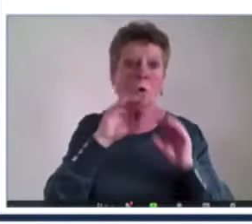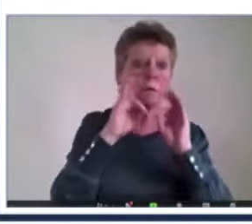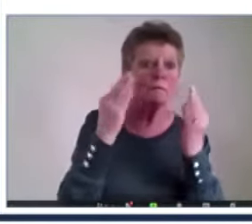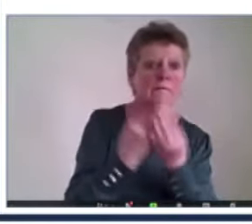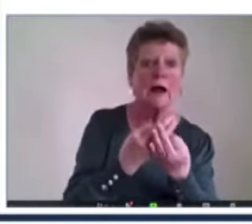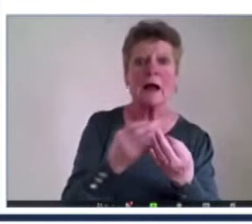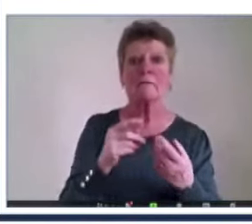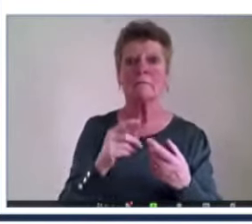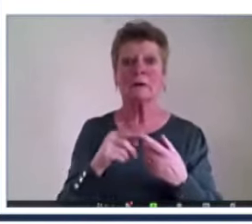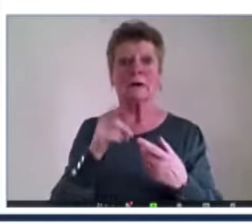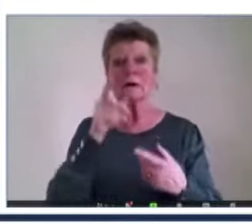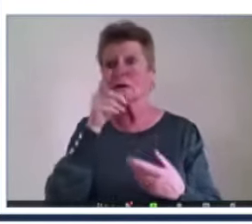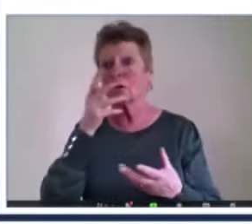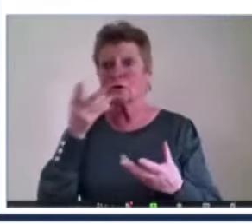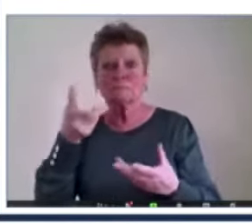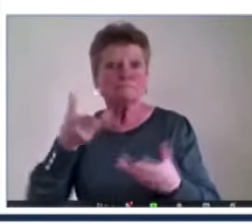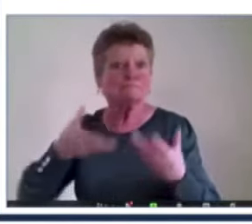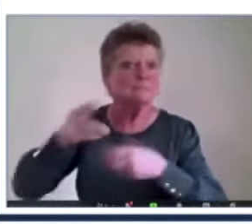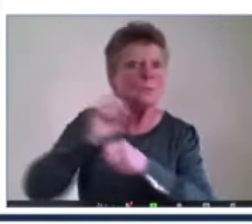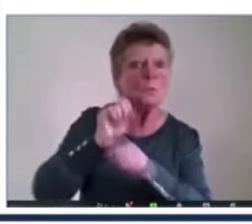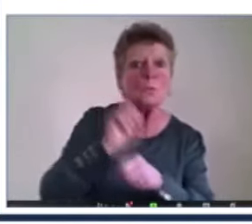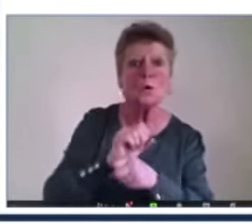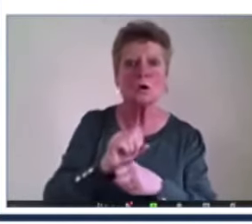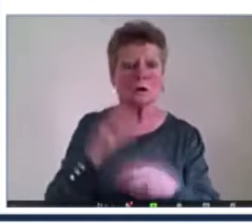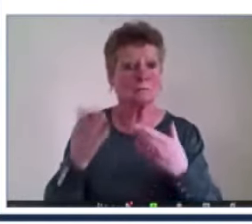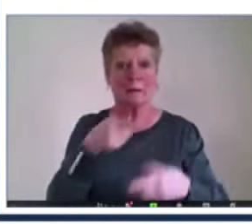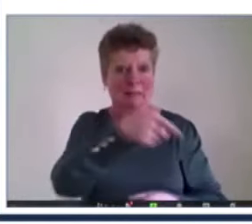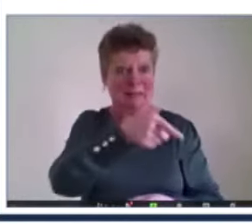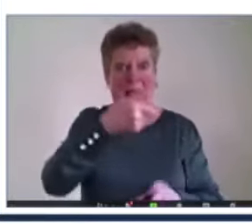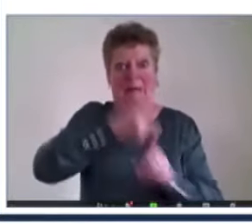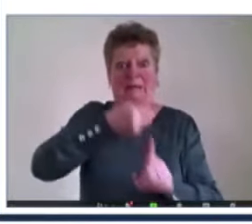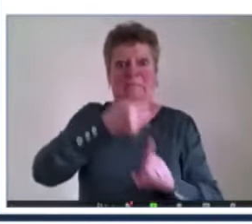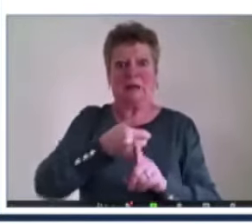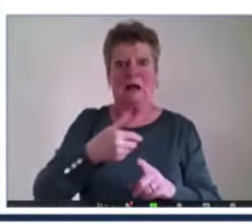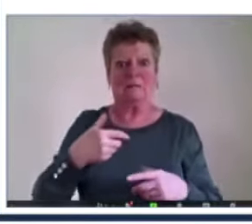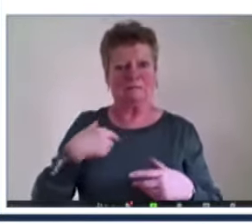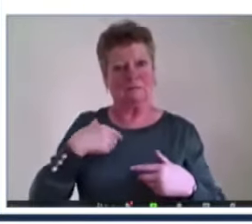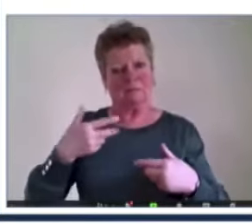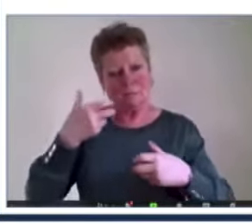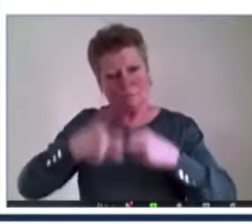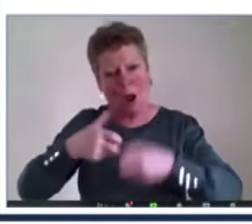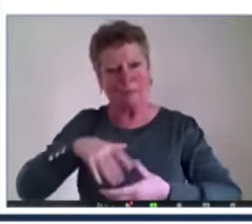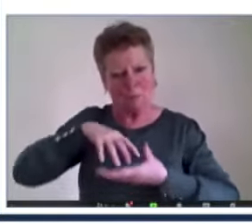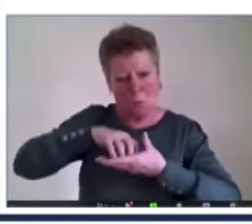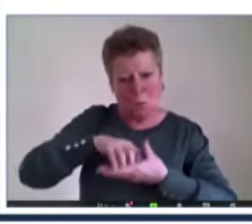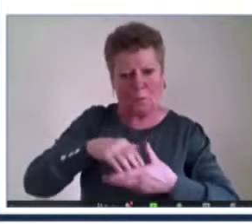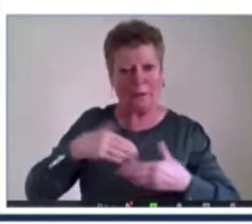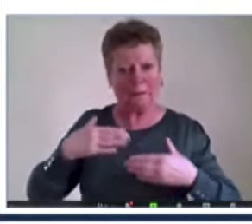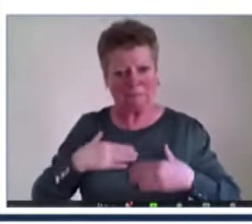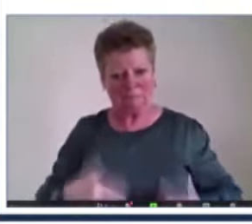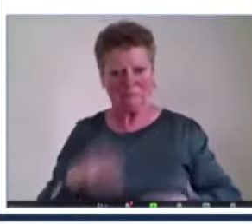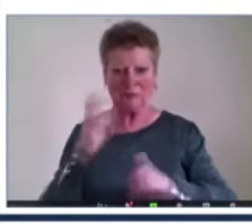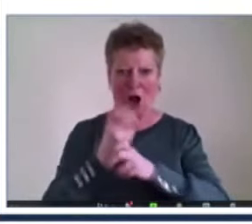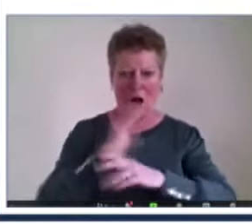social circle or at work may be one of those immune compromised people, and they're relying on you to get vaccinated to wear a